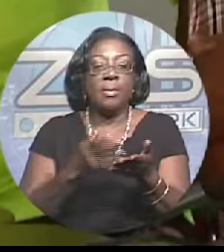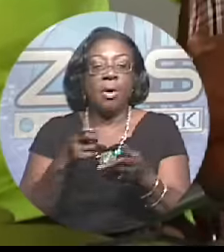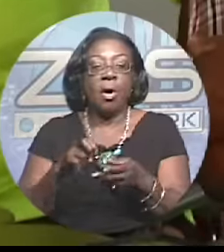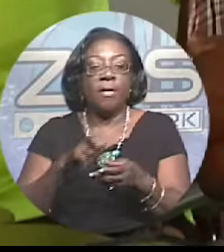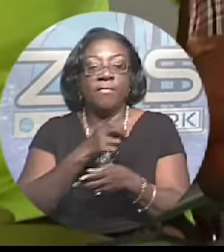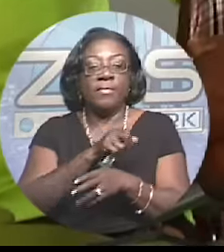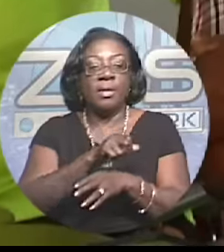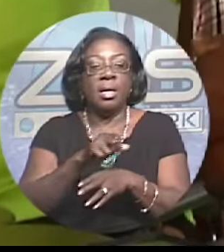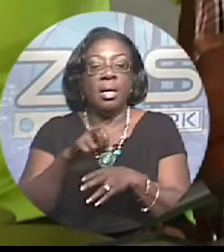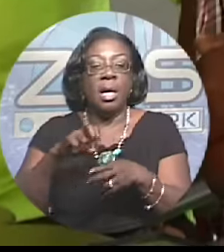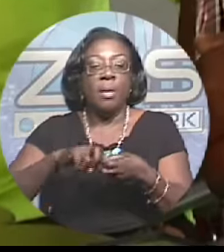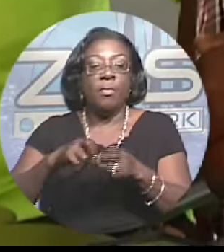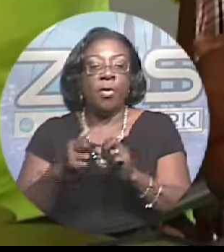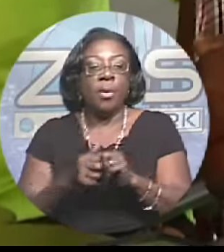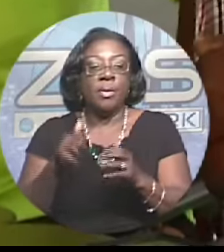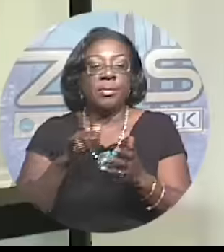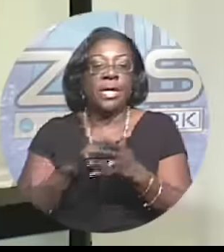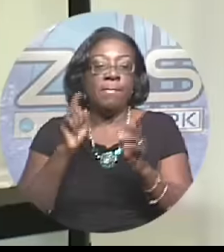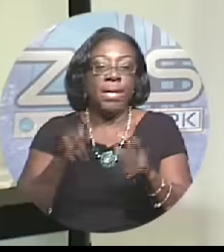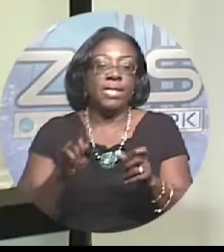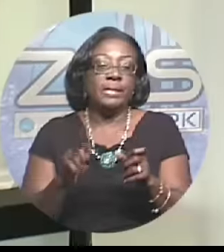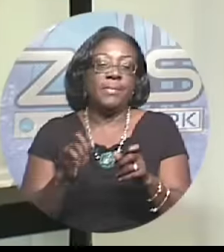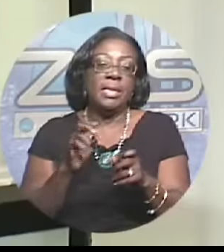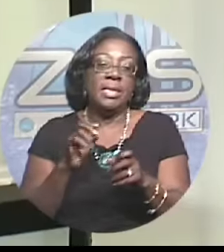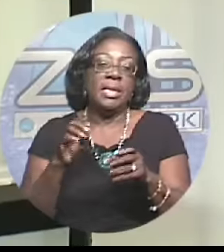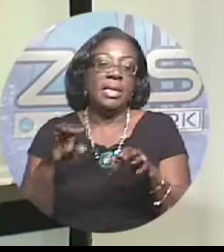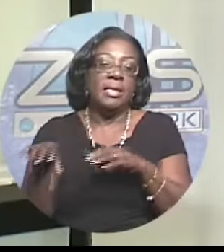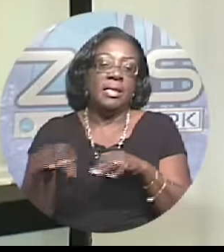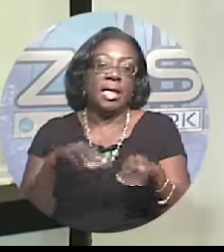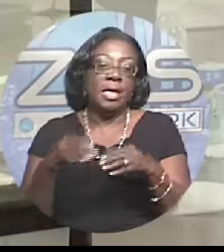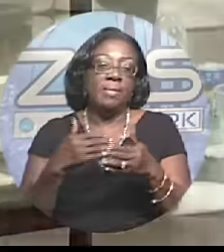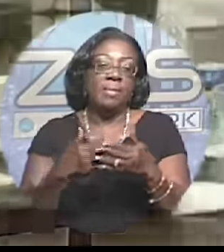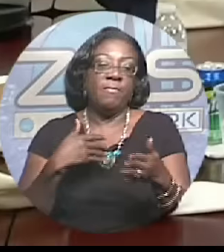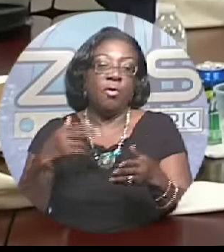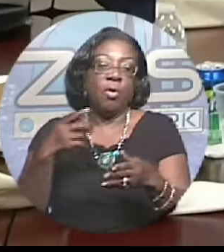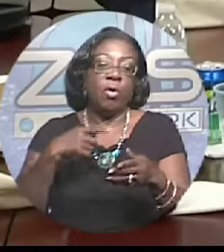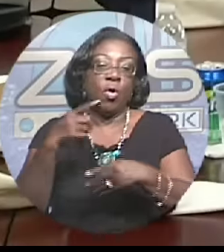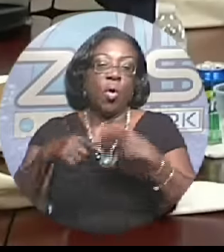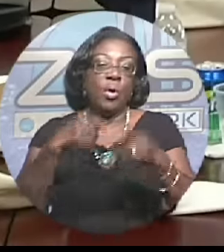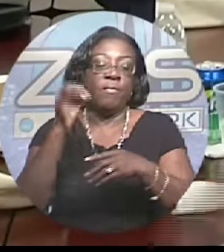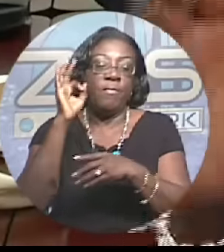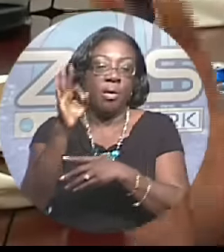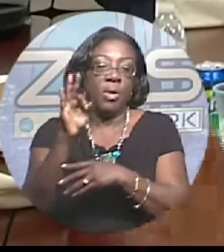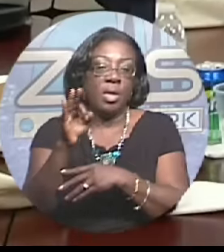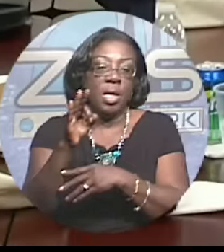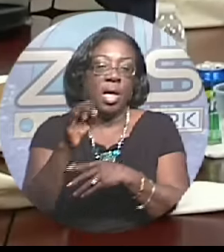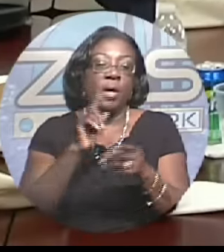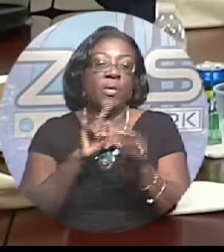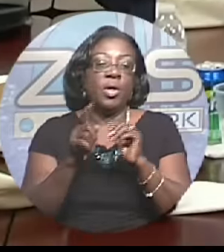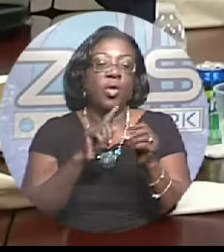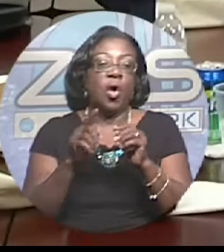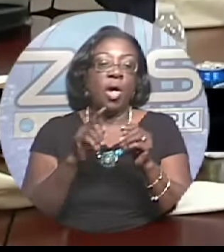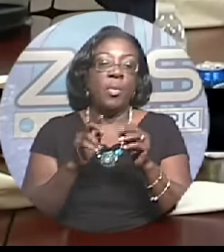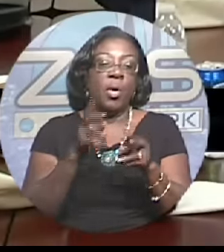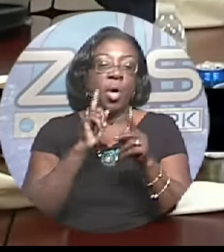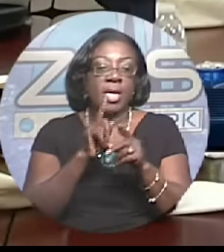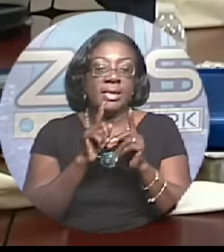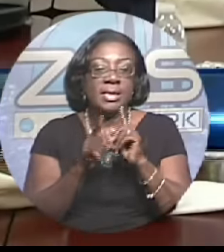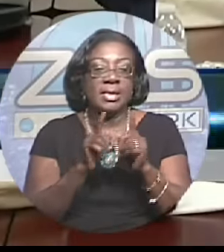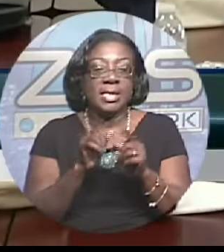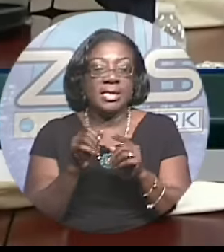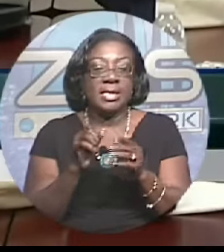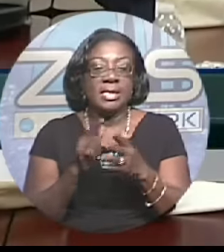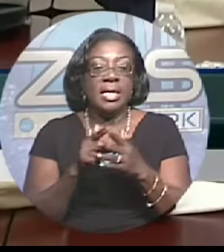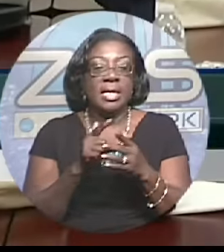be polished before moving forward. You know, you talk about consultation and that sort of stuff, and then